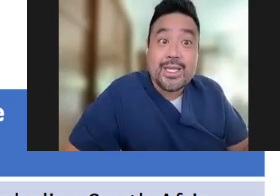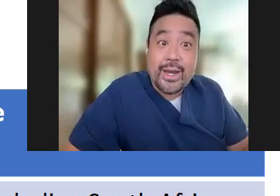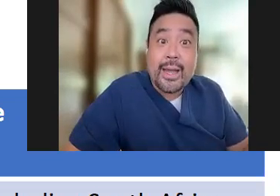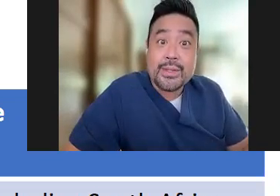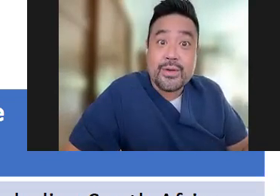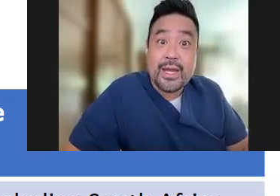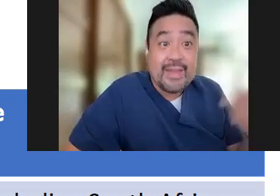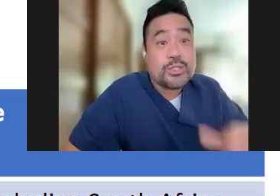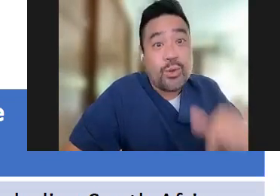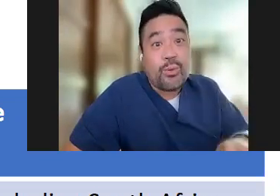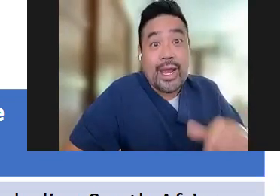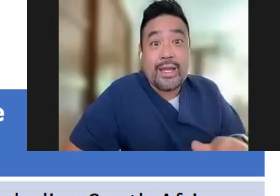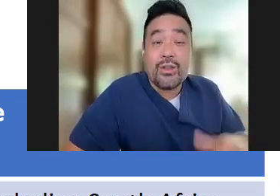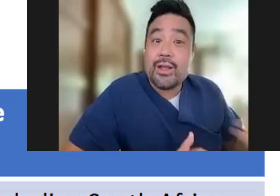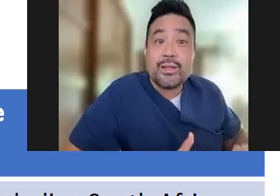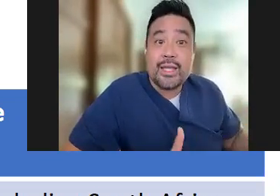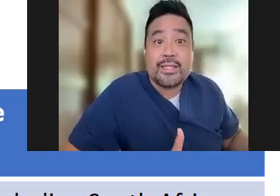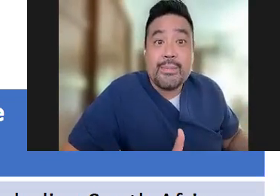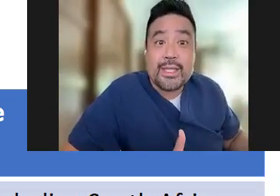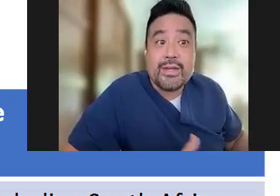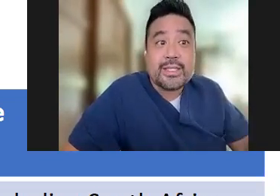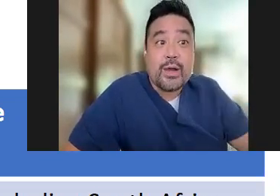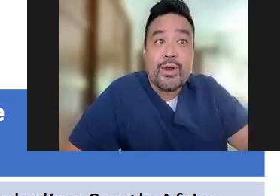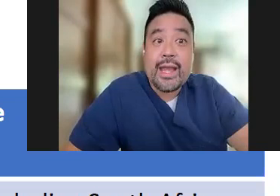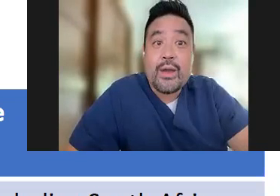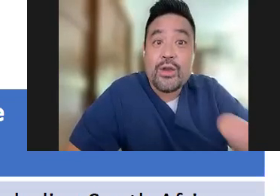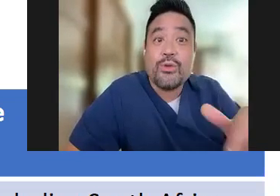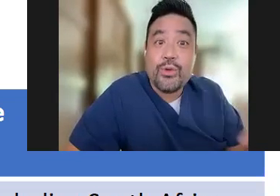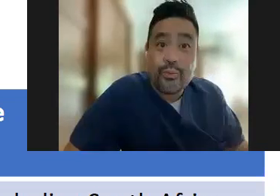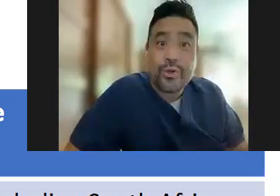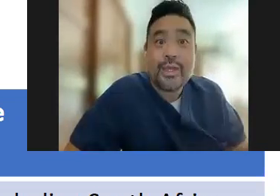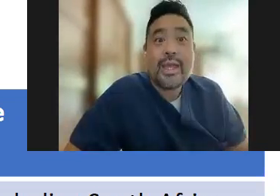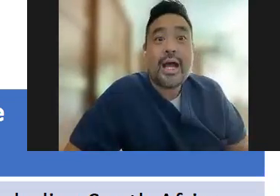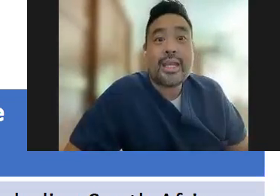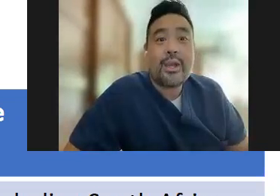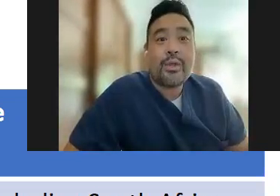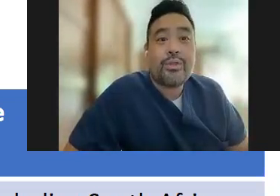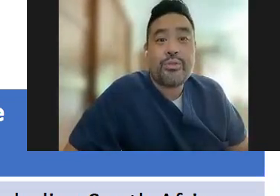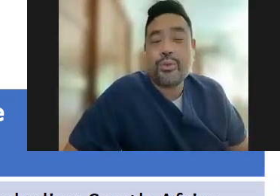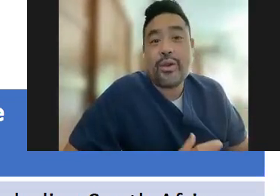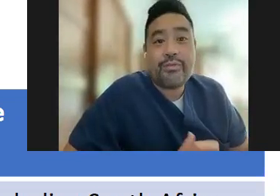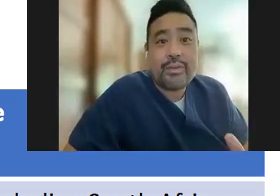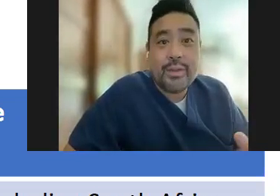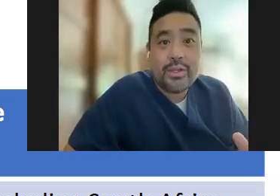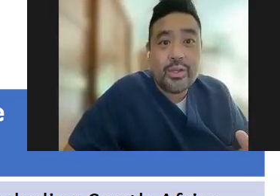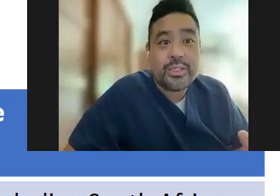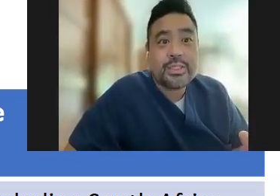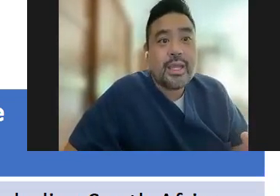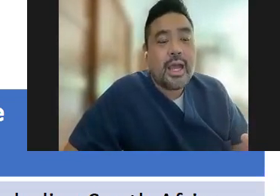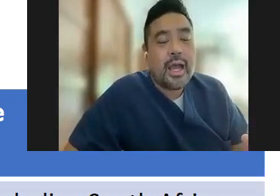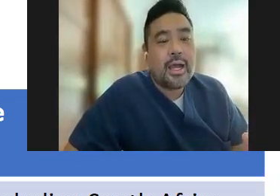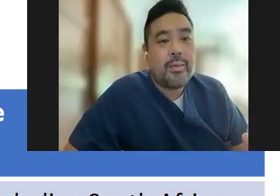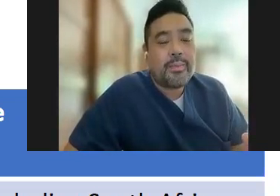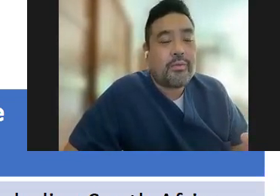world and see what happens, right? And that's where we're at here. Luckily, time has given us that. We are now here in the real world, again, with 350 million